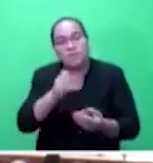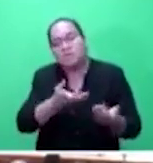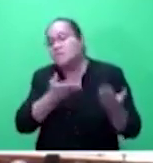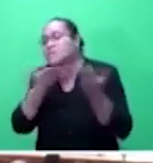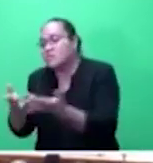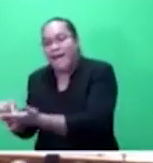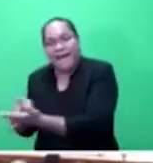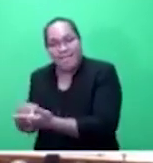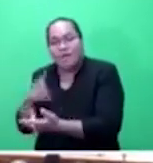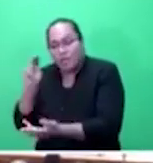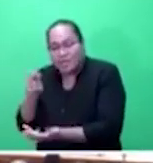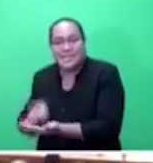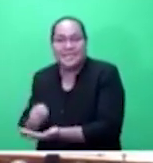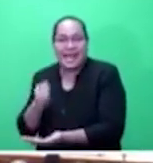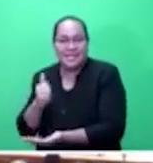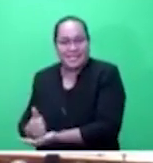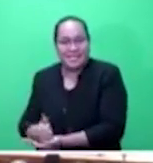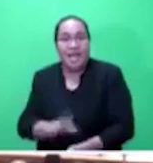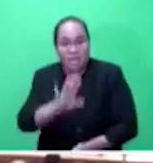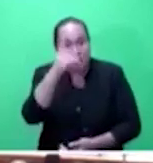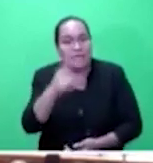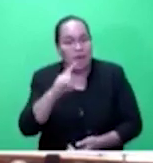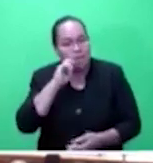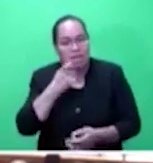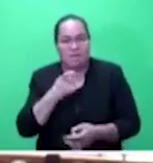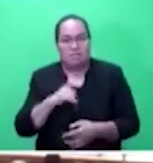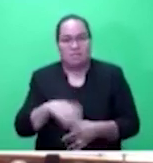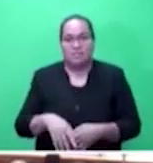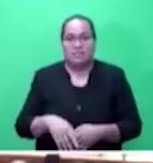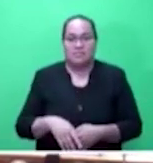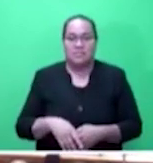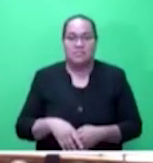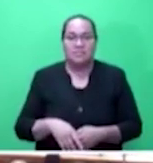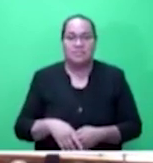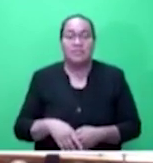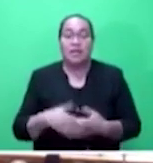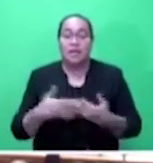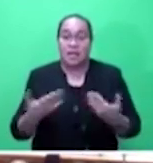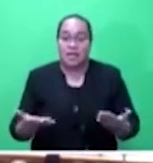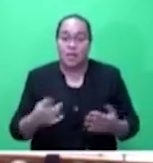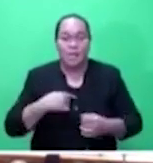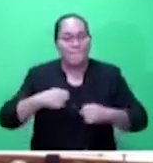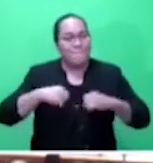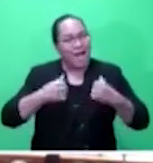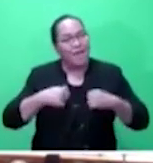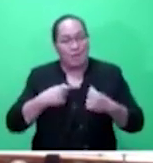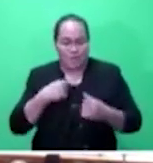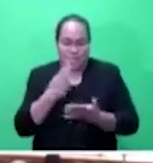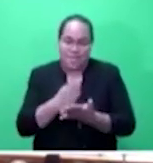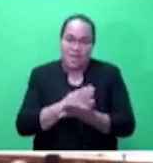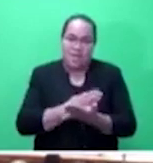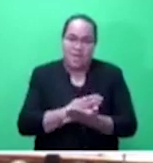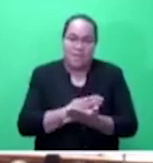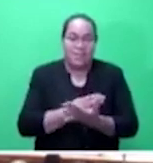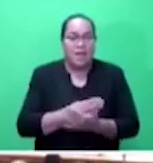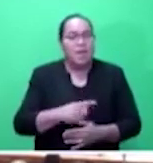today, and yourself in the event you'll need this assistance in the future. Mr. Speaker, sir, we are proud that we have delivered this budget only